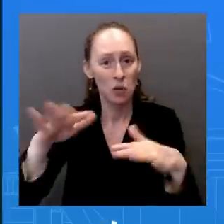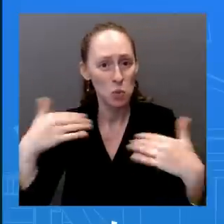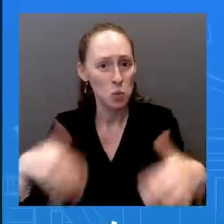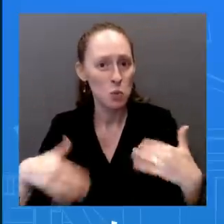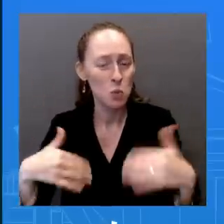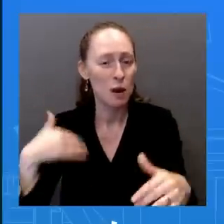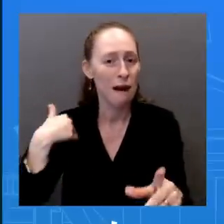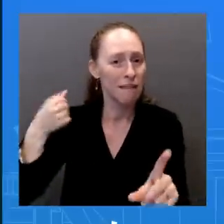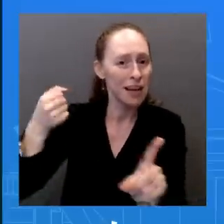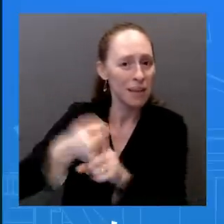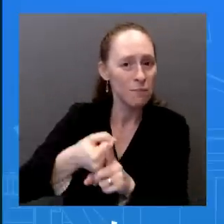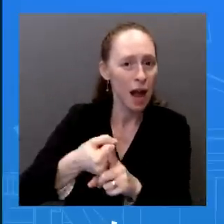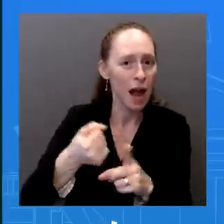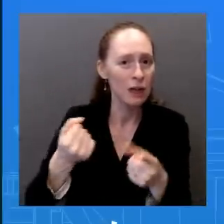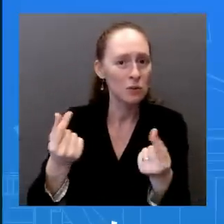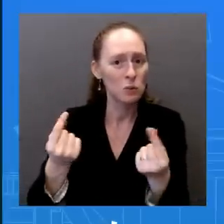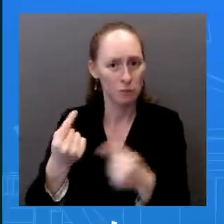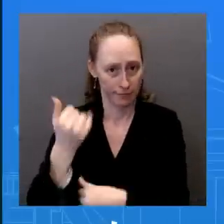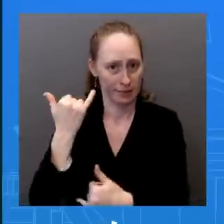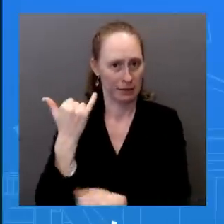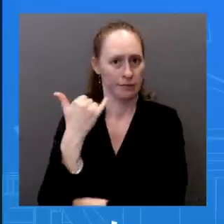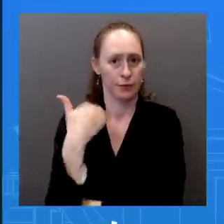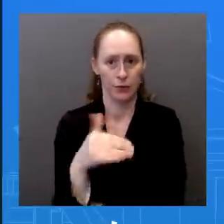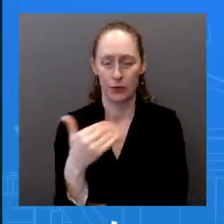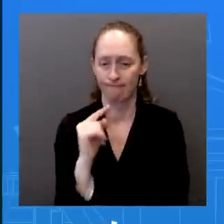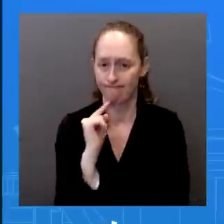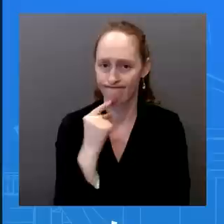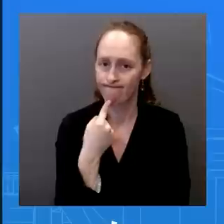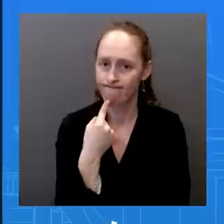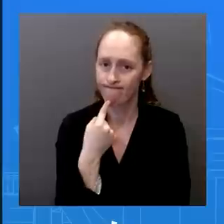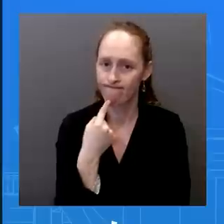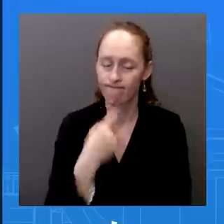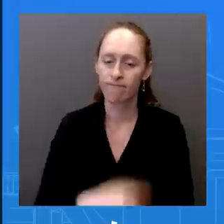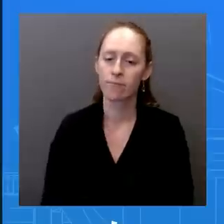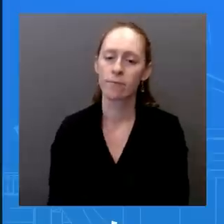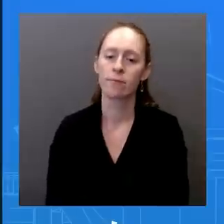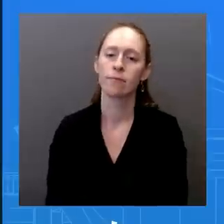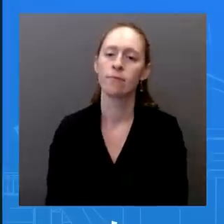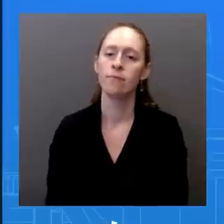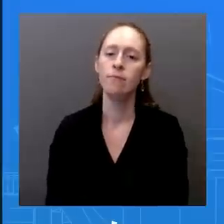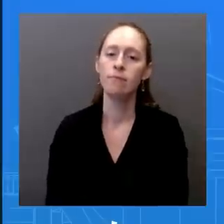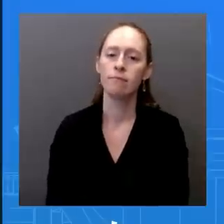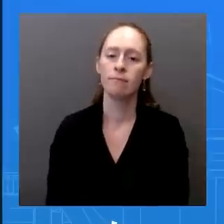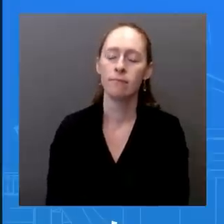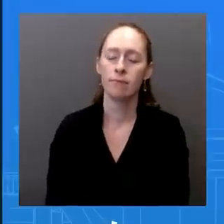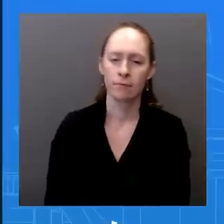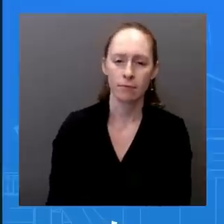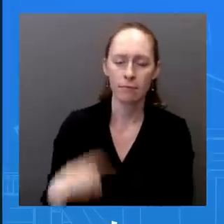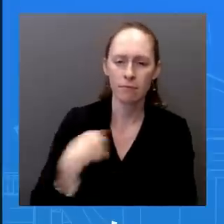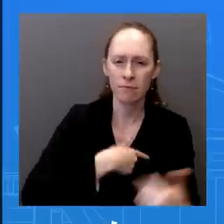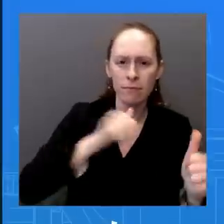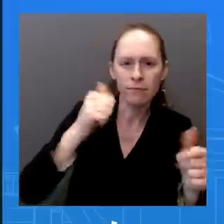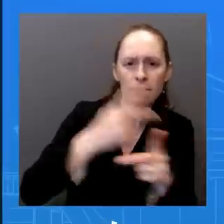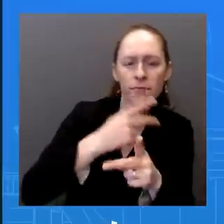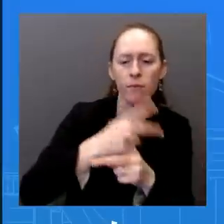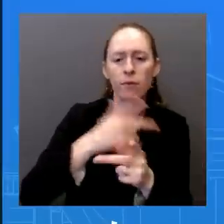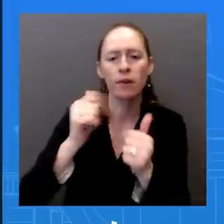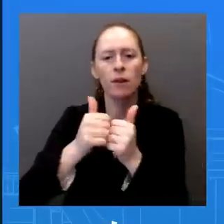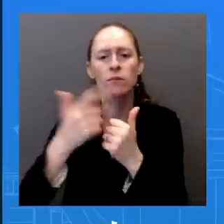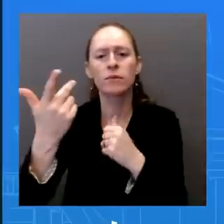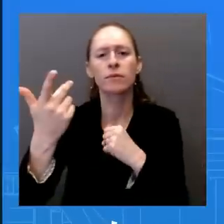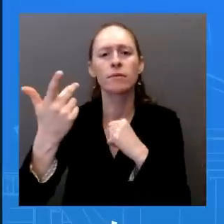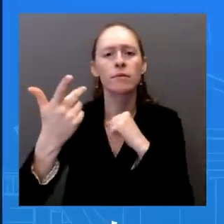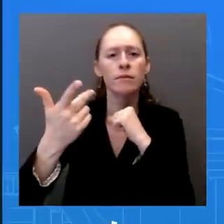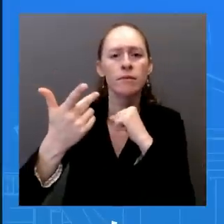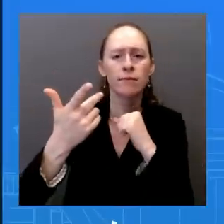severe. And through some combination of technology and adaptation, we believe we can help protect that land so that we can continue